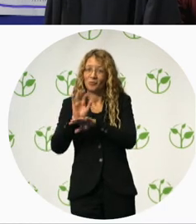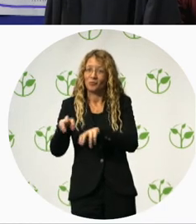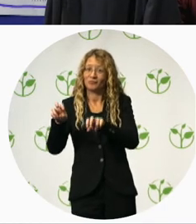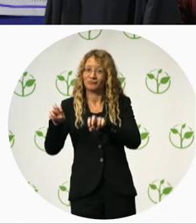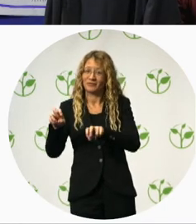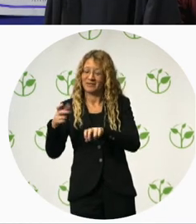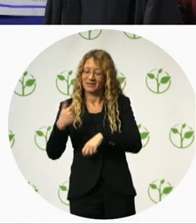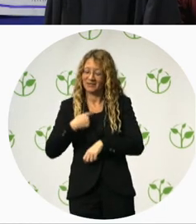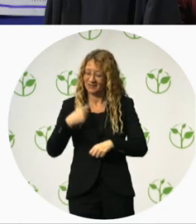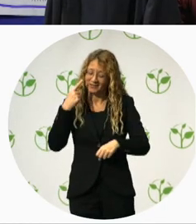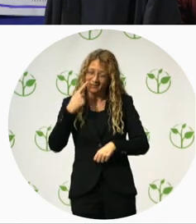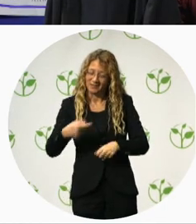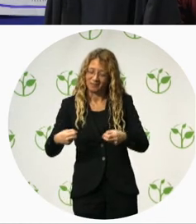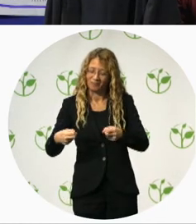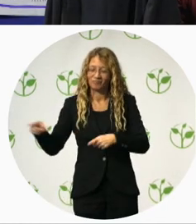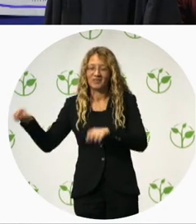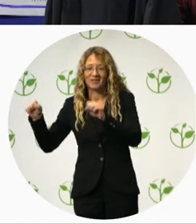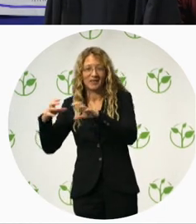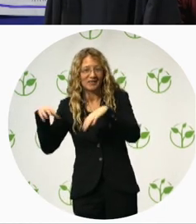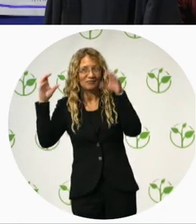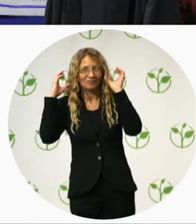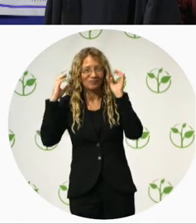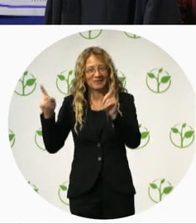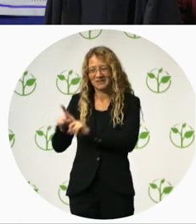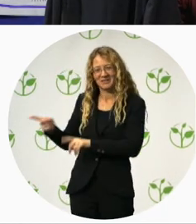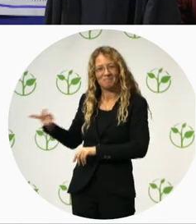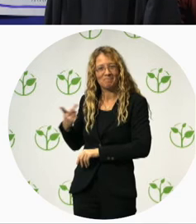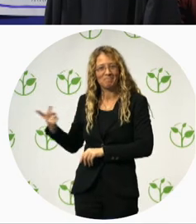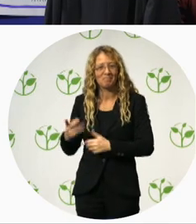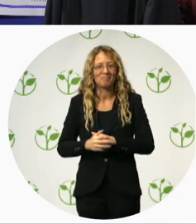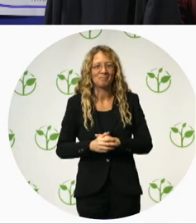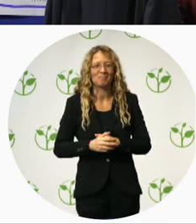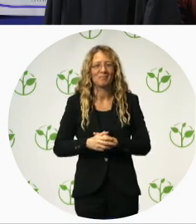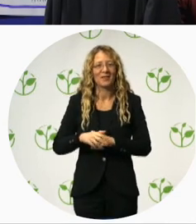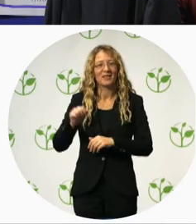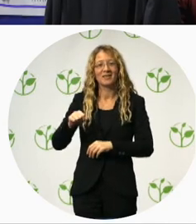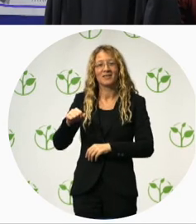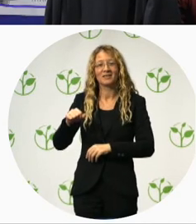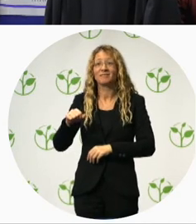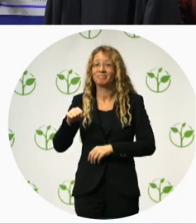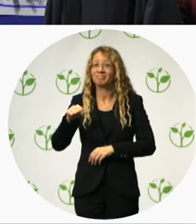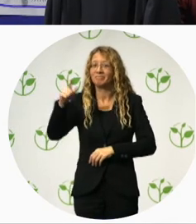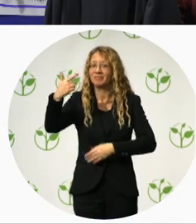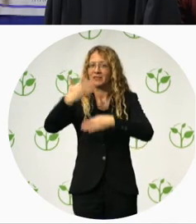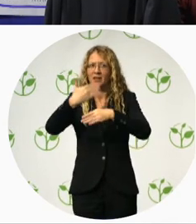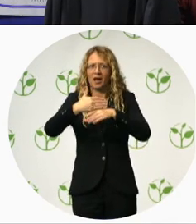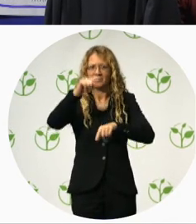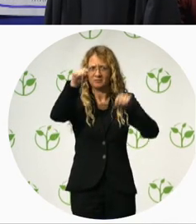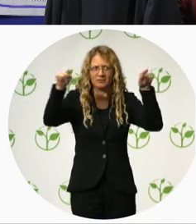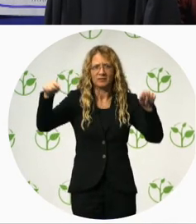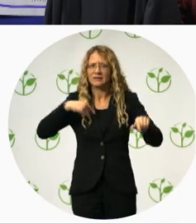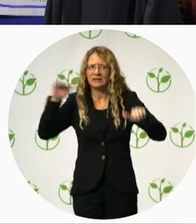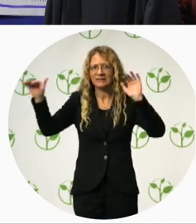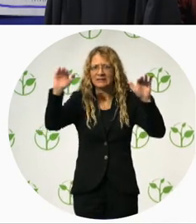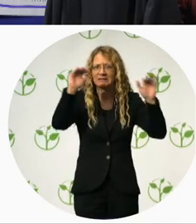message out to theaters and so on, so that they start understanding, they can increase their number of guests by opening up for